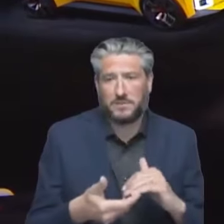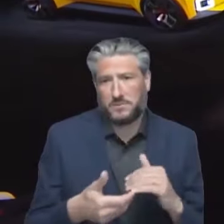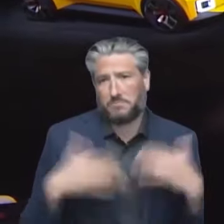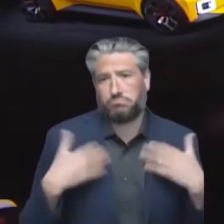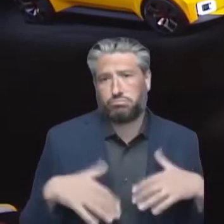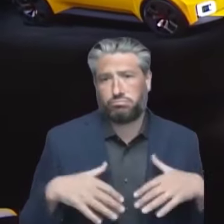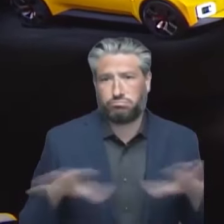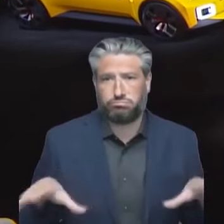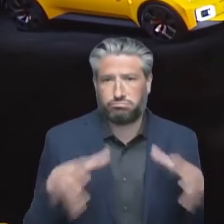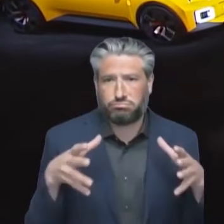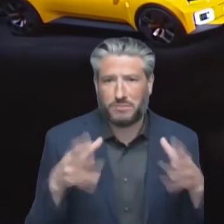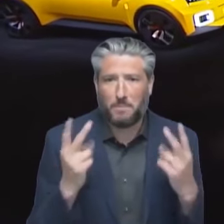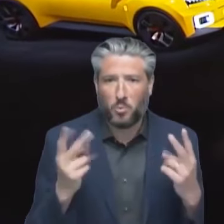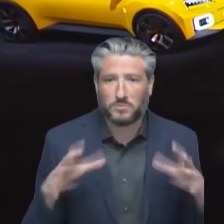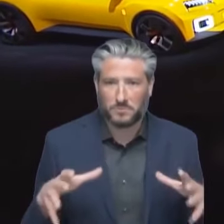future,